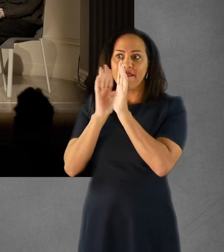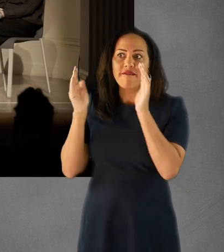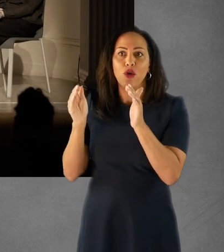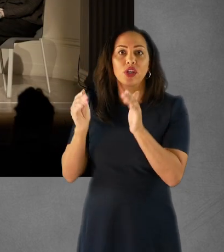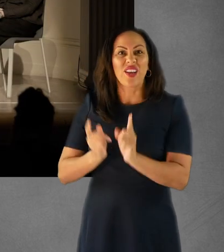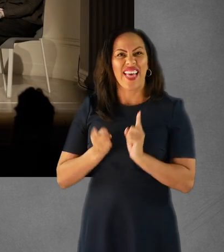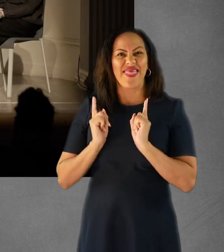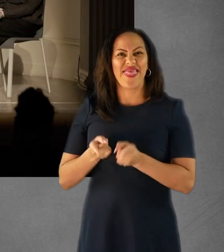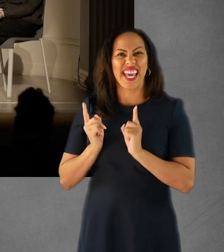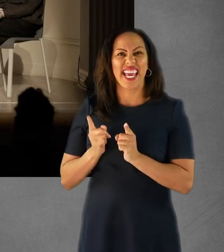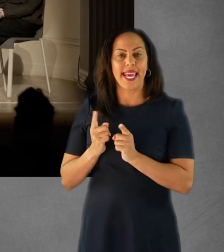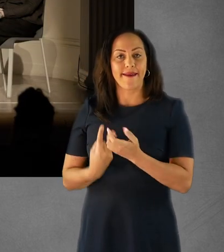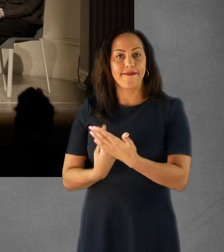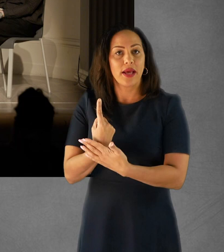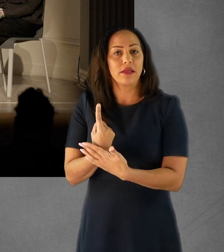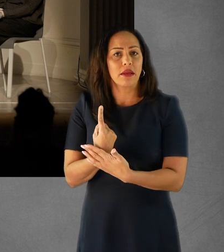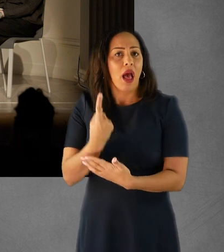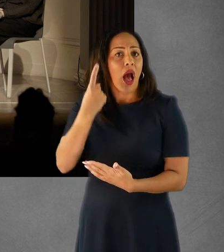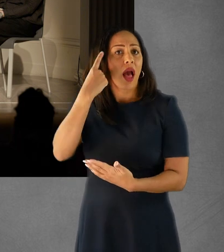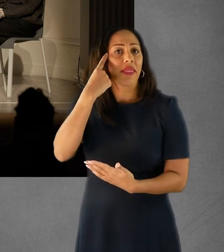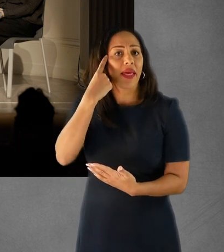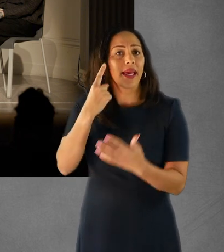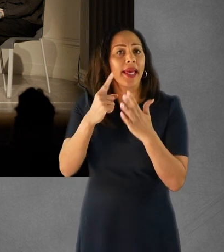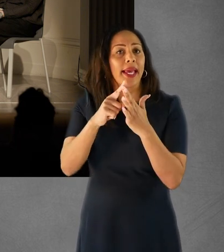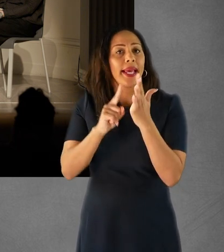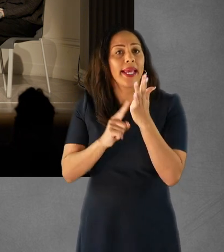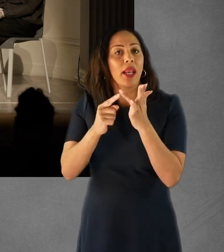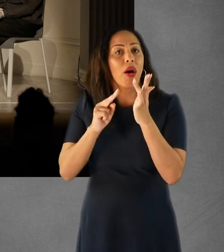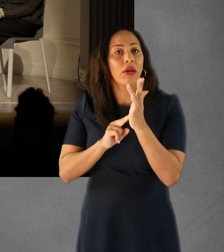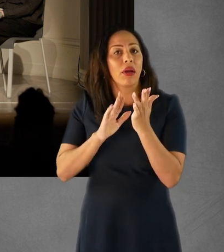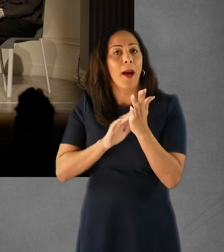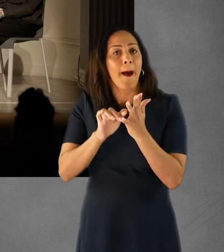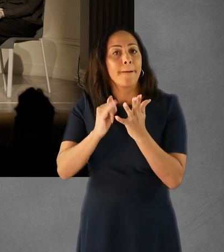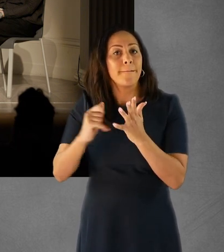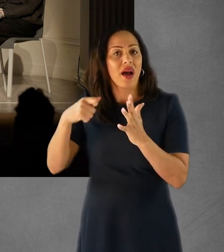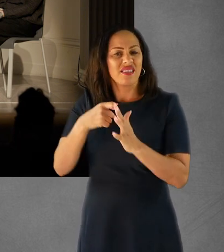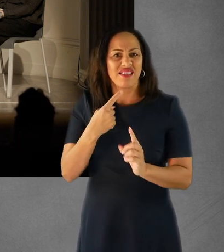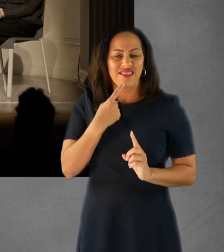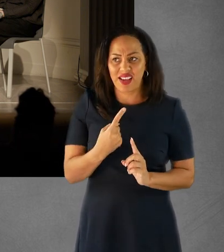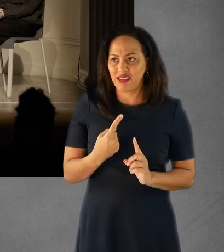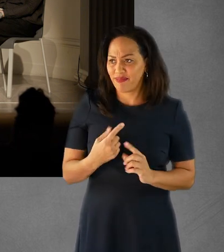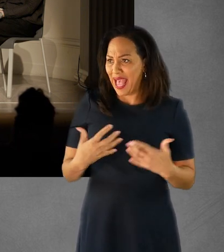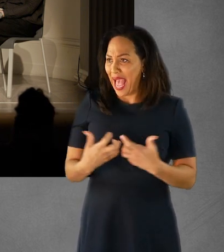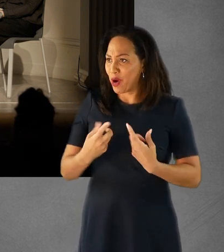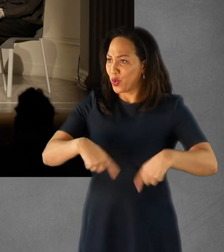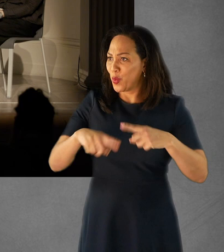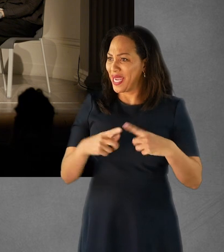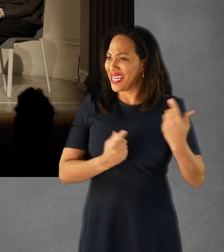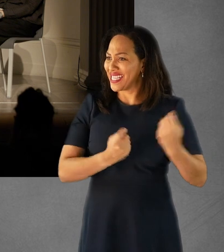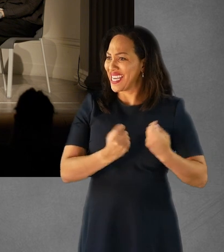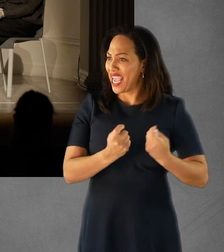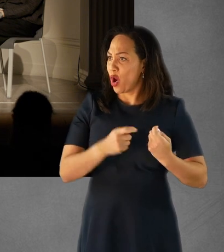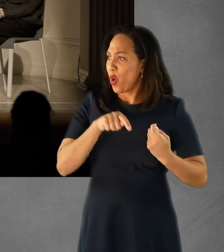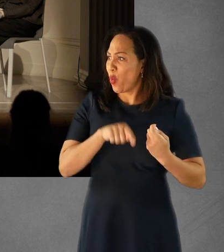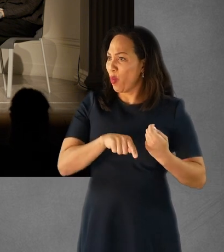with the event when we do the thing, which we don't know what it is yet, we do the thing that destroys this planet, then